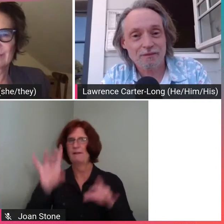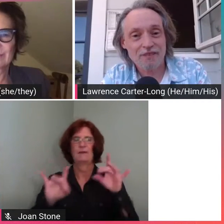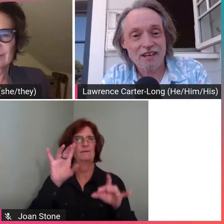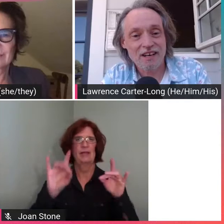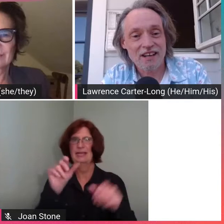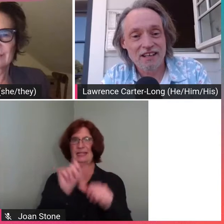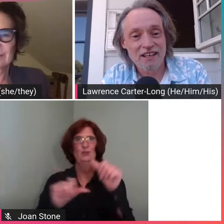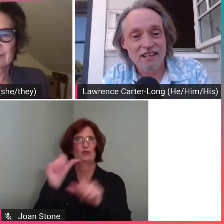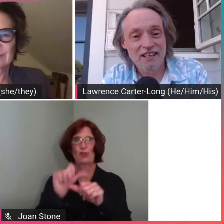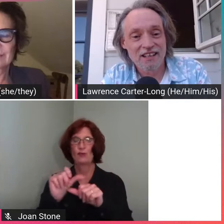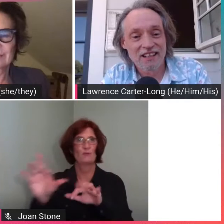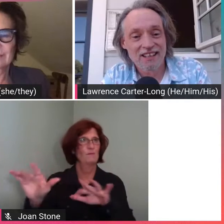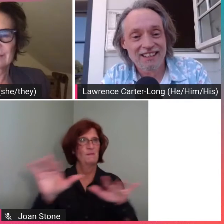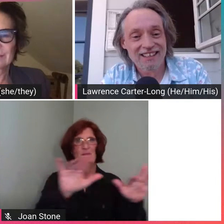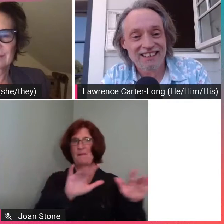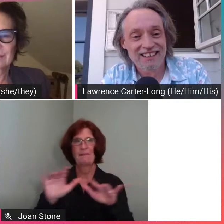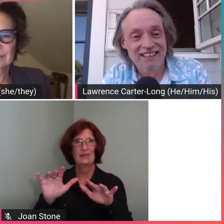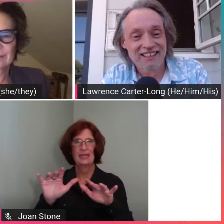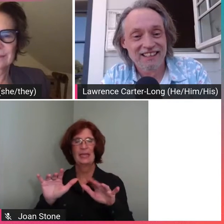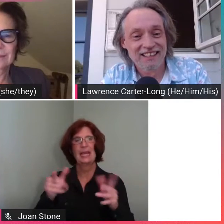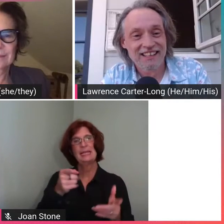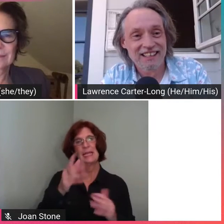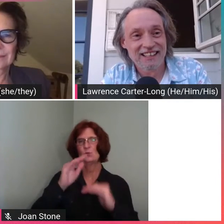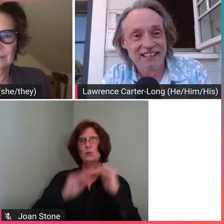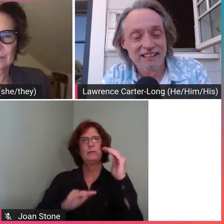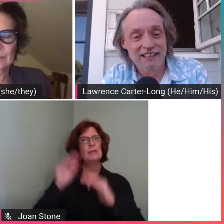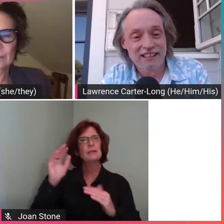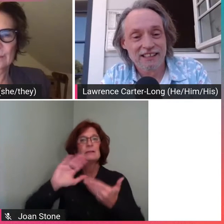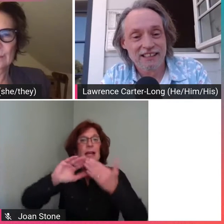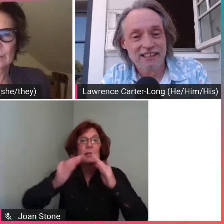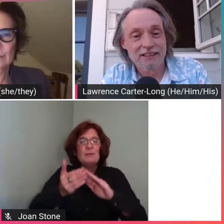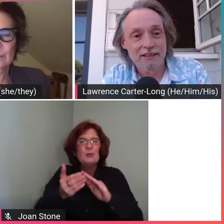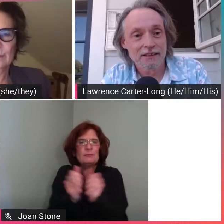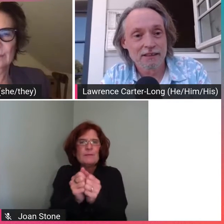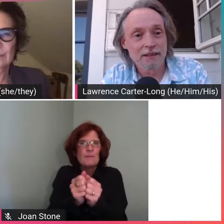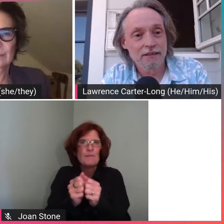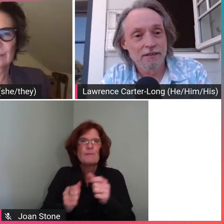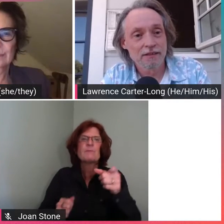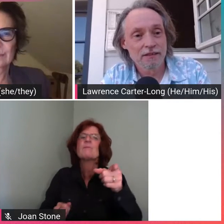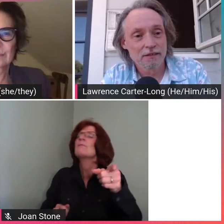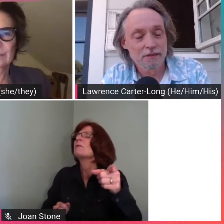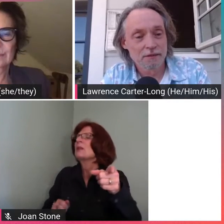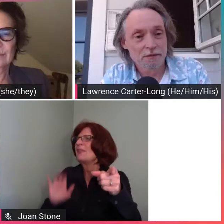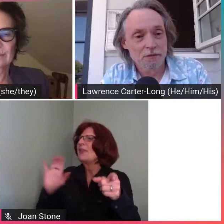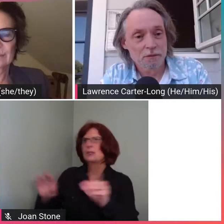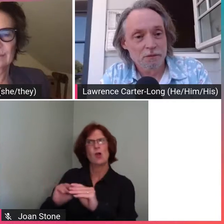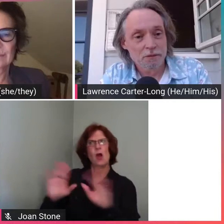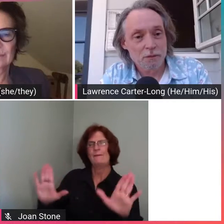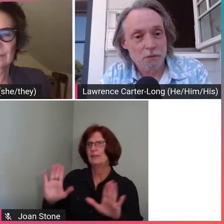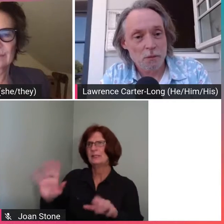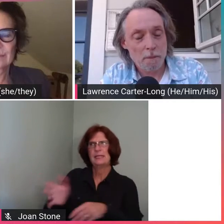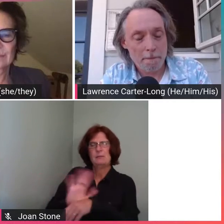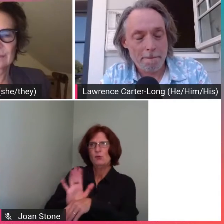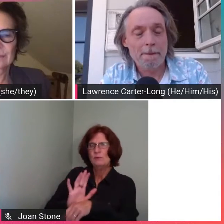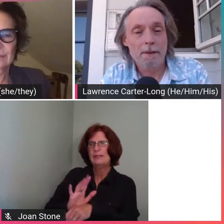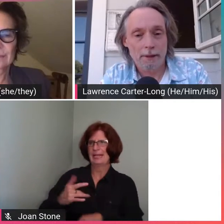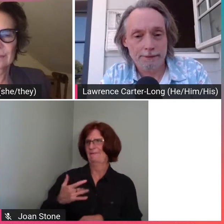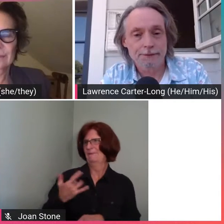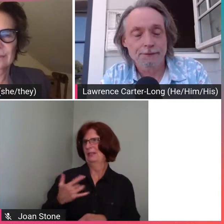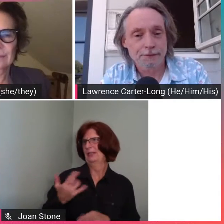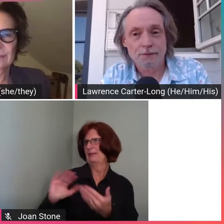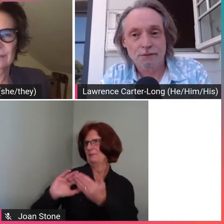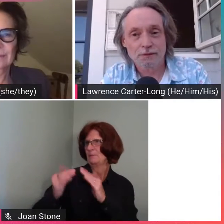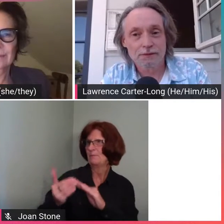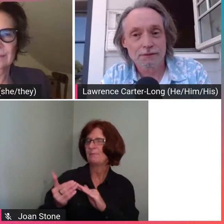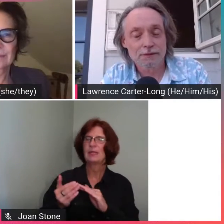and build community. Yeah, that really comes through in the film, that sense of community and how